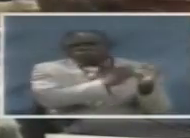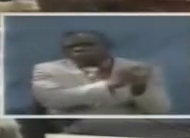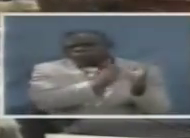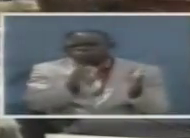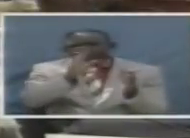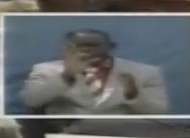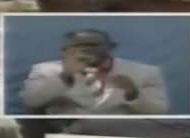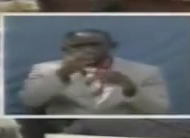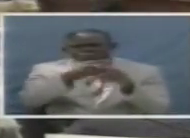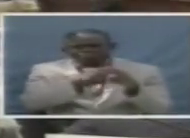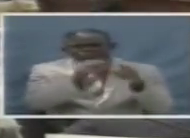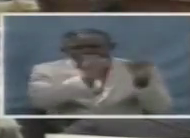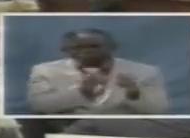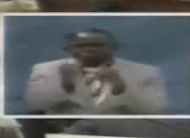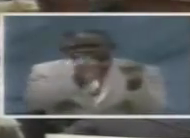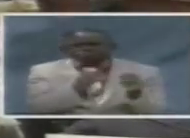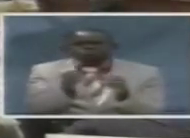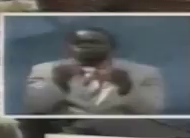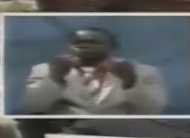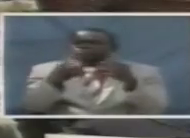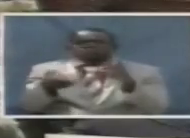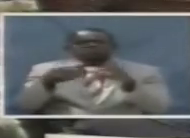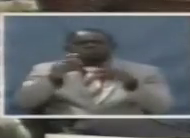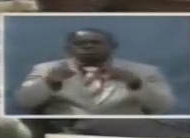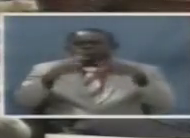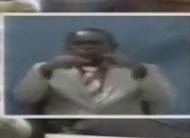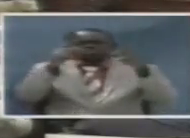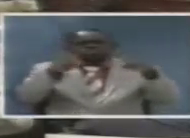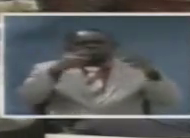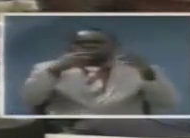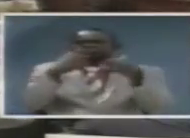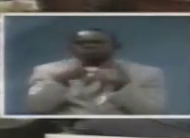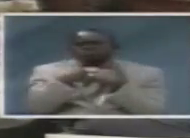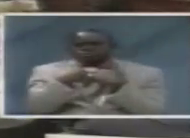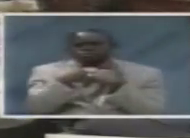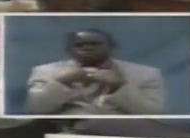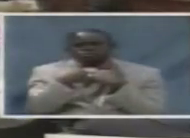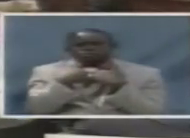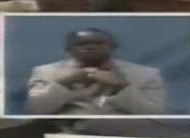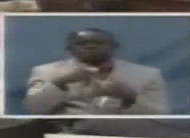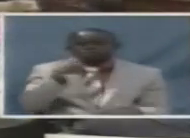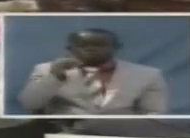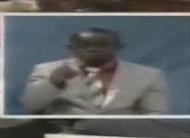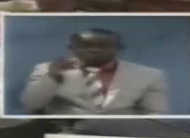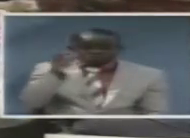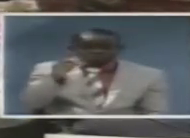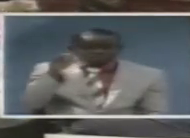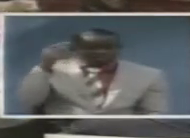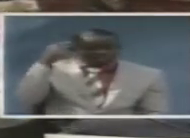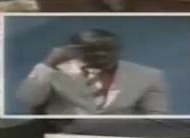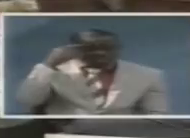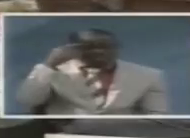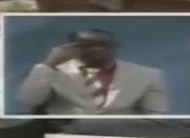achieved. The Patriotic Front government is cognizant of the fact that our people deserve much